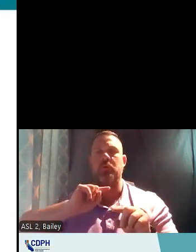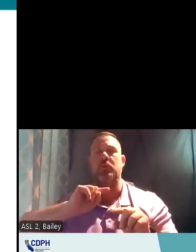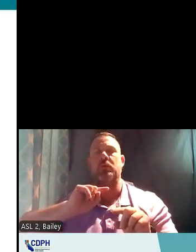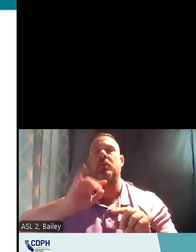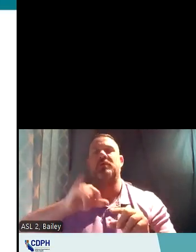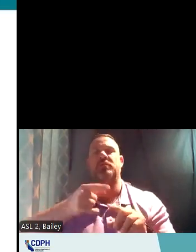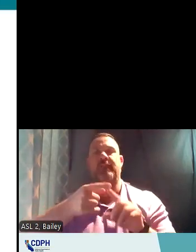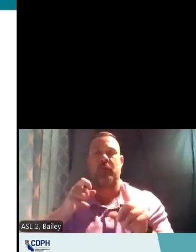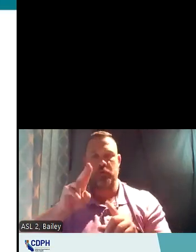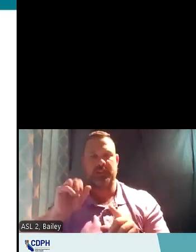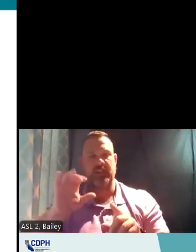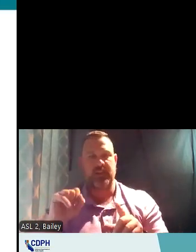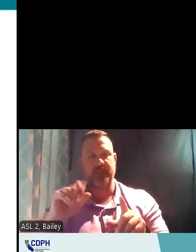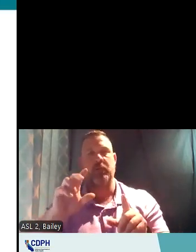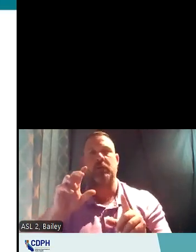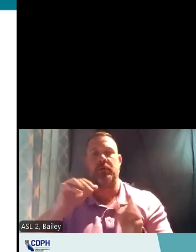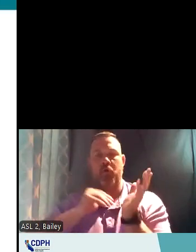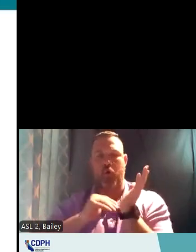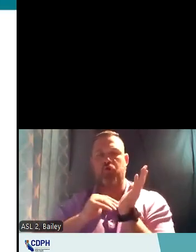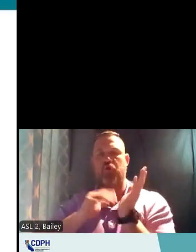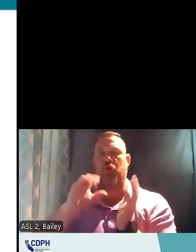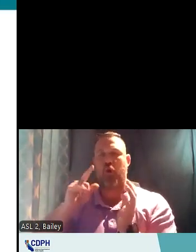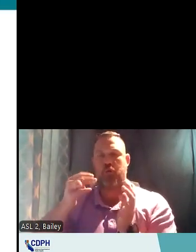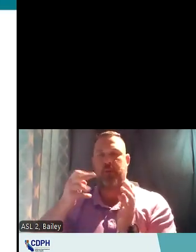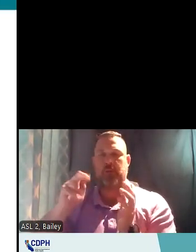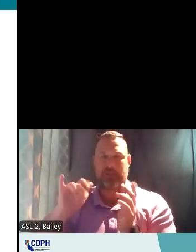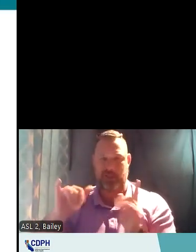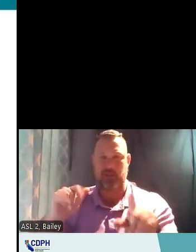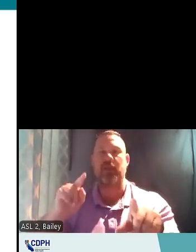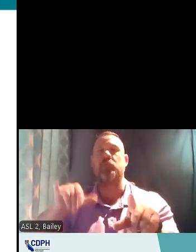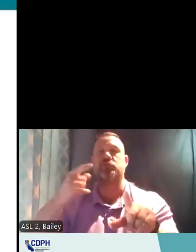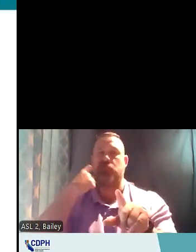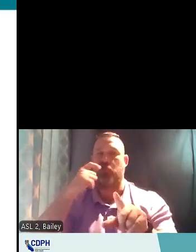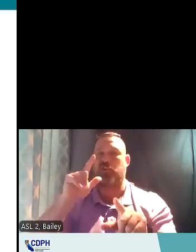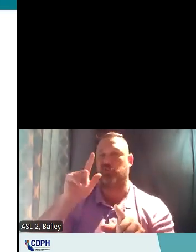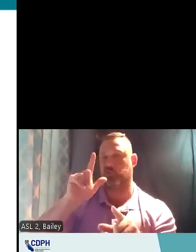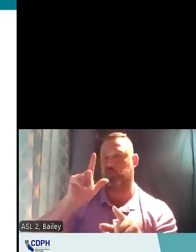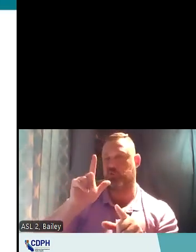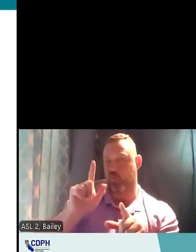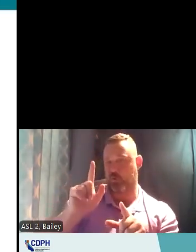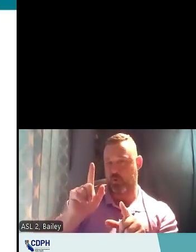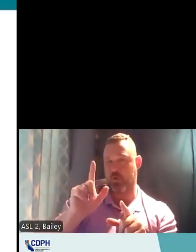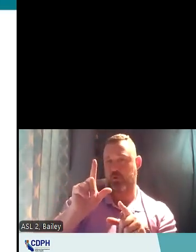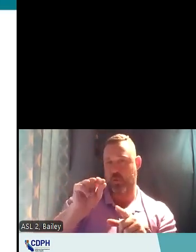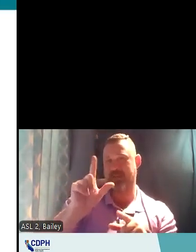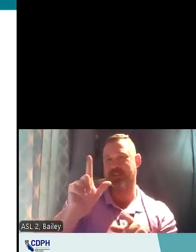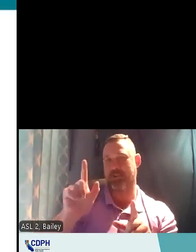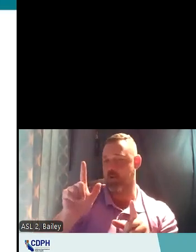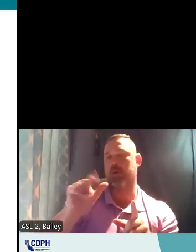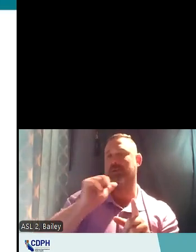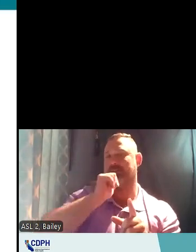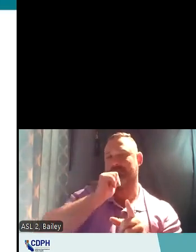from UCSF. The initial report was published early 2021, which did not capture the effects